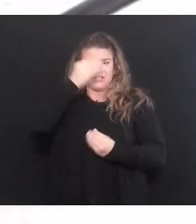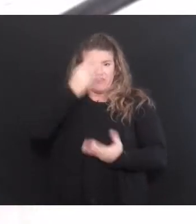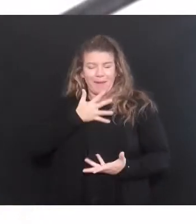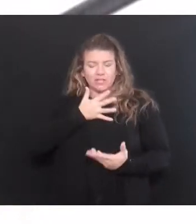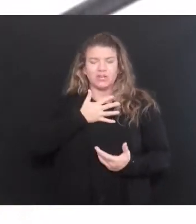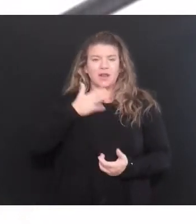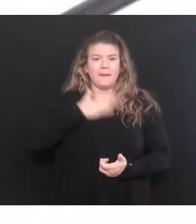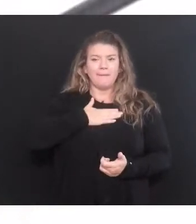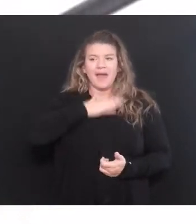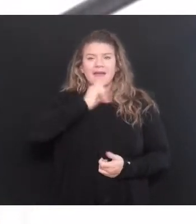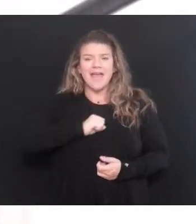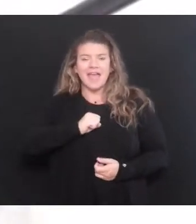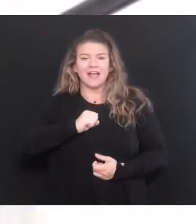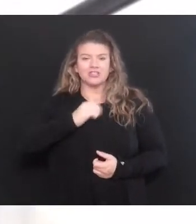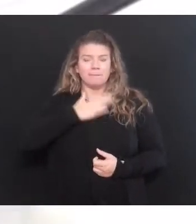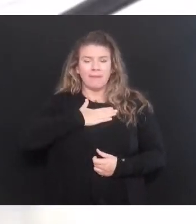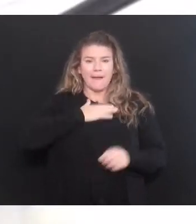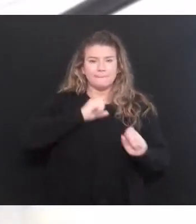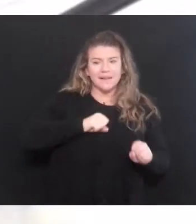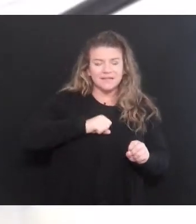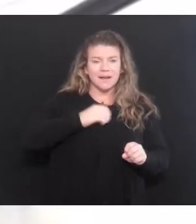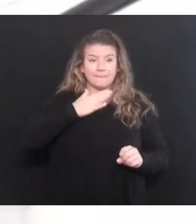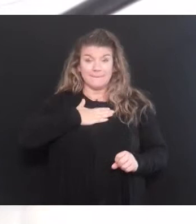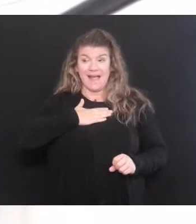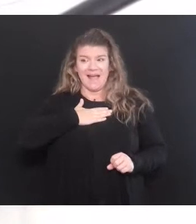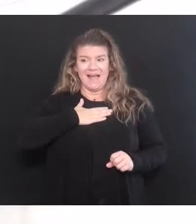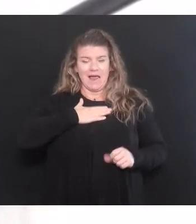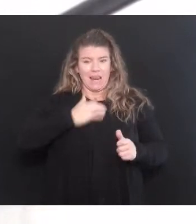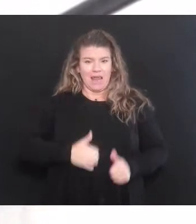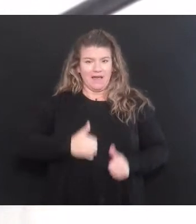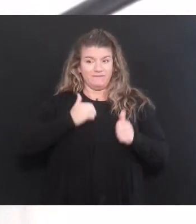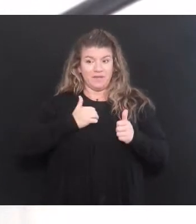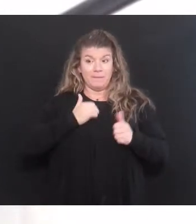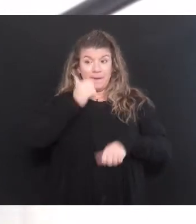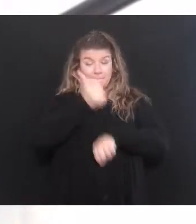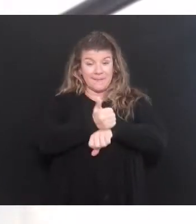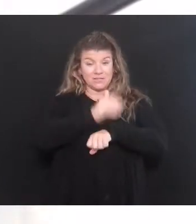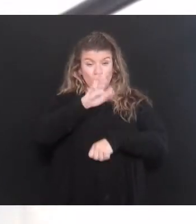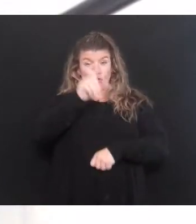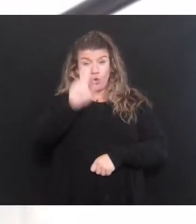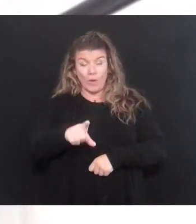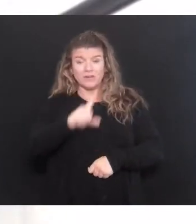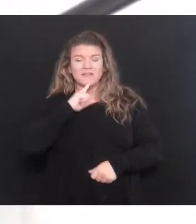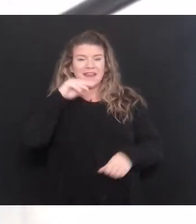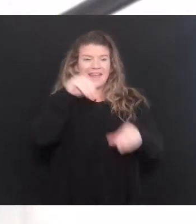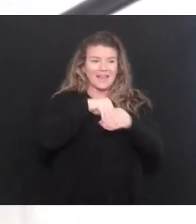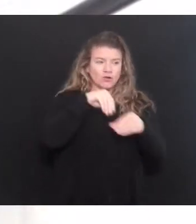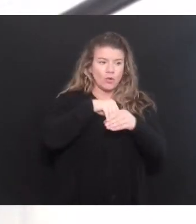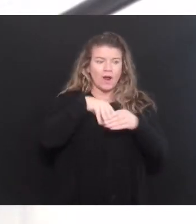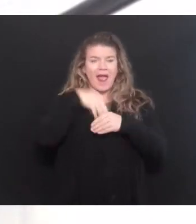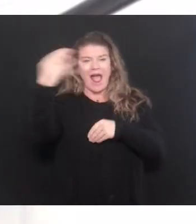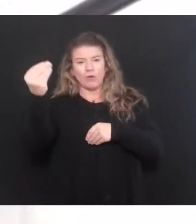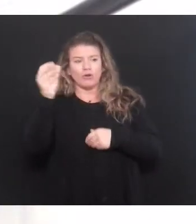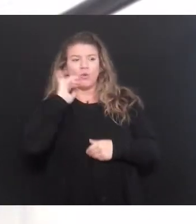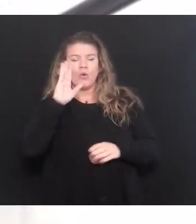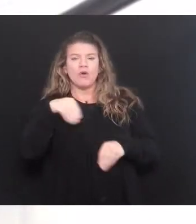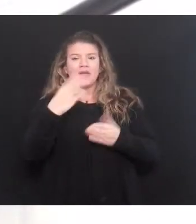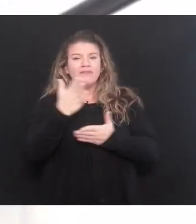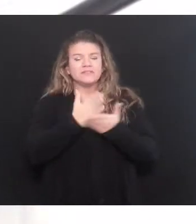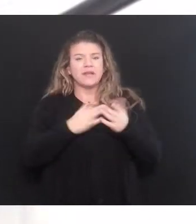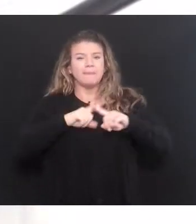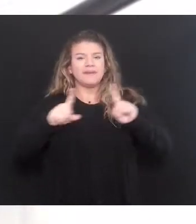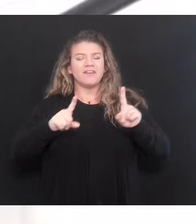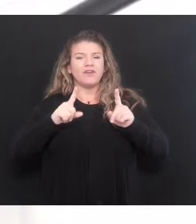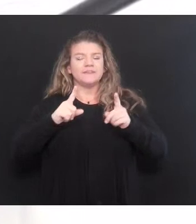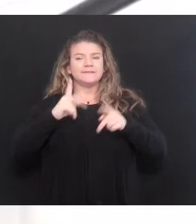age and comorbidities. But just based on your question alone, I would say the indoors and outdoor status alone would give some ventilation, you